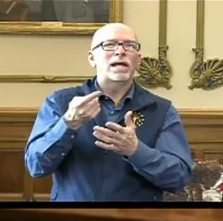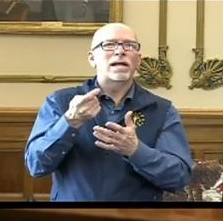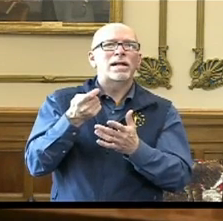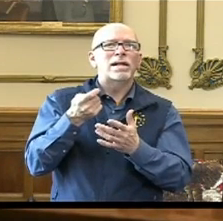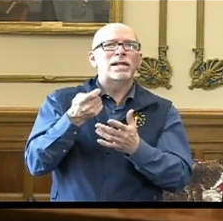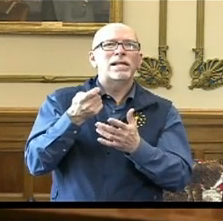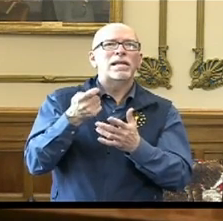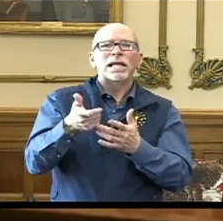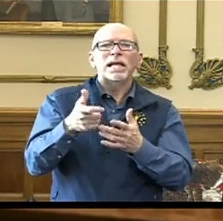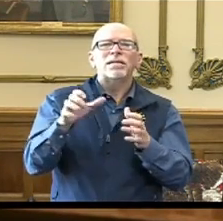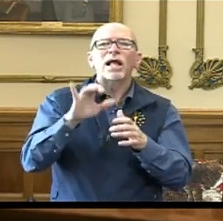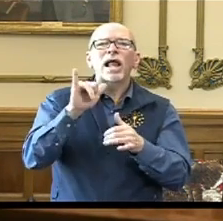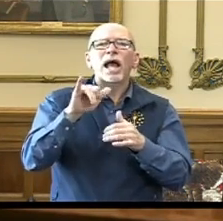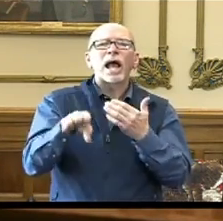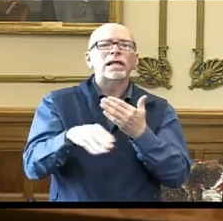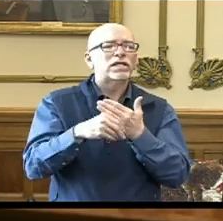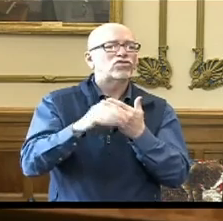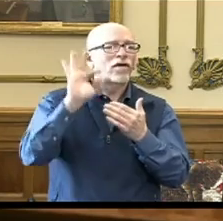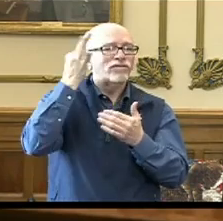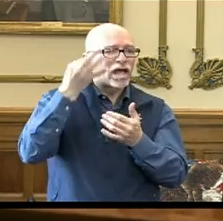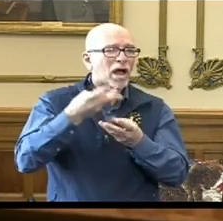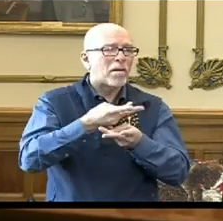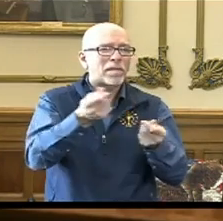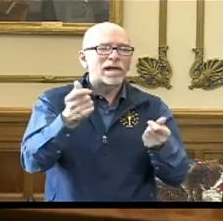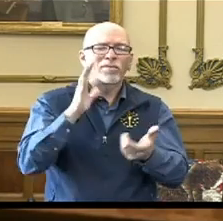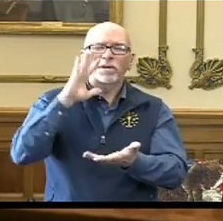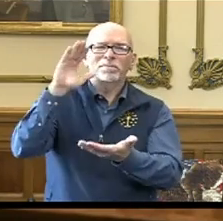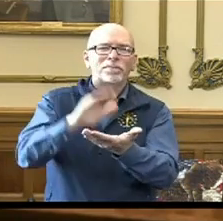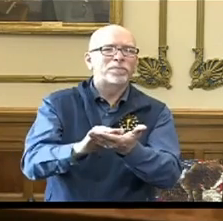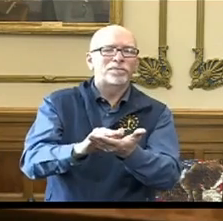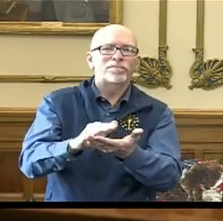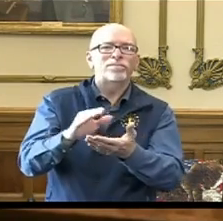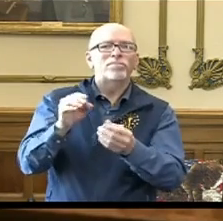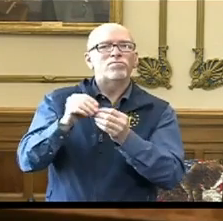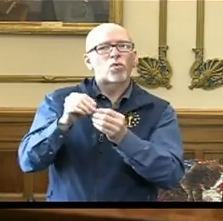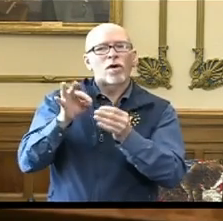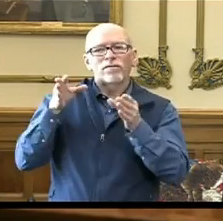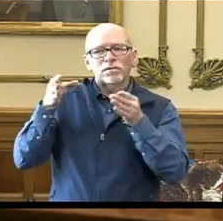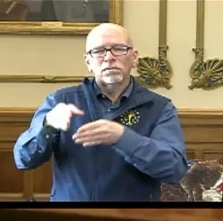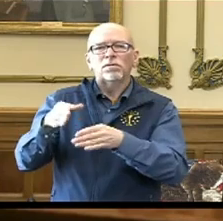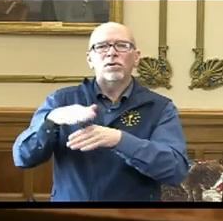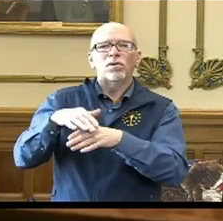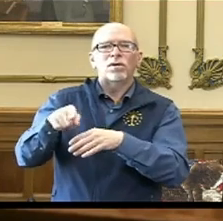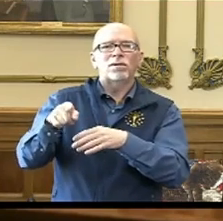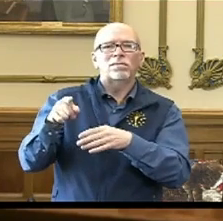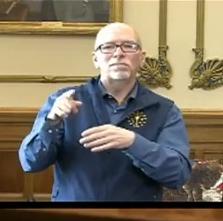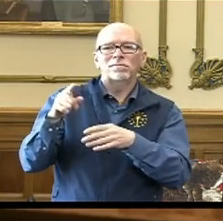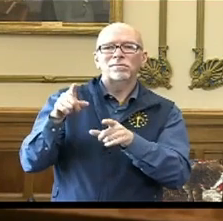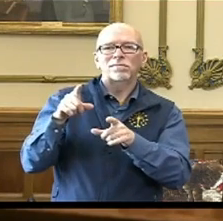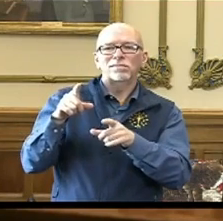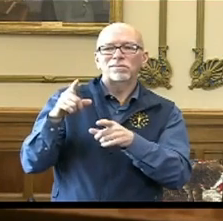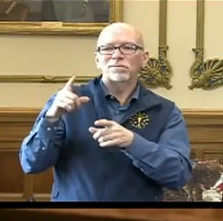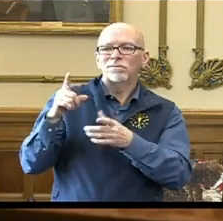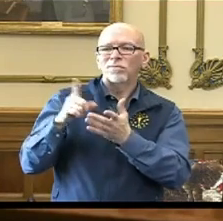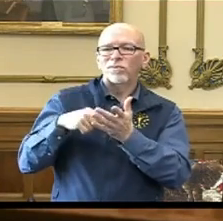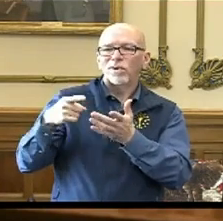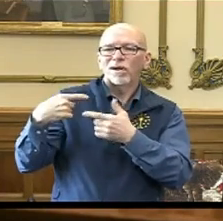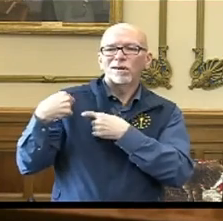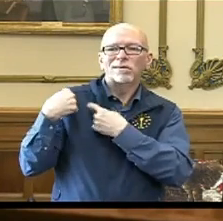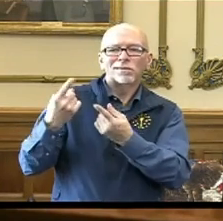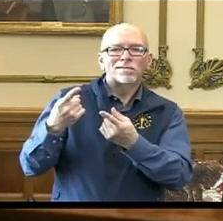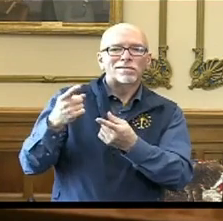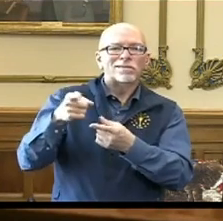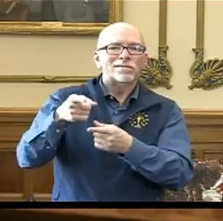of additional federal dollars other than truly aimed at any errors and omissions and some